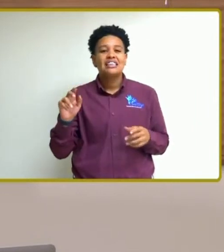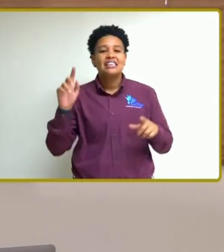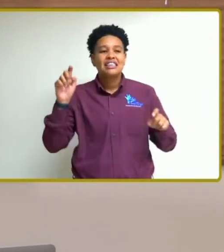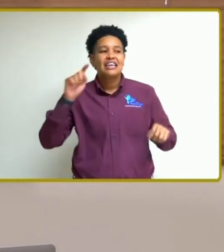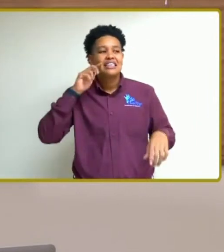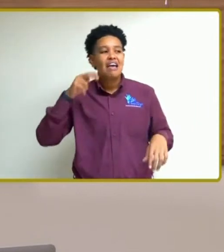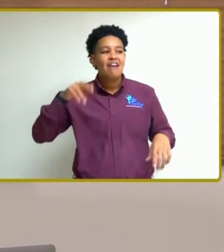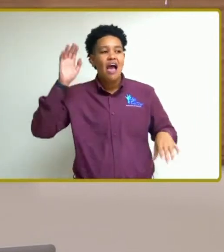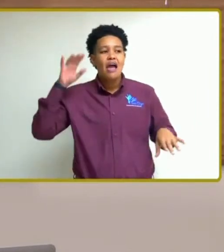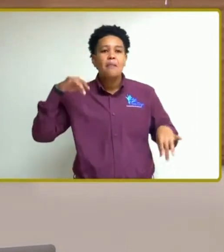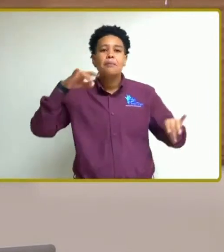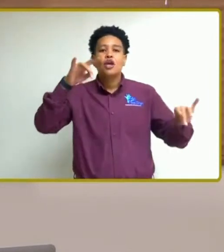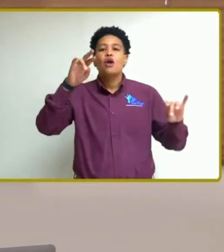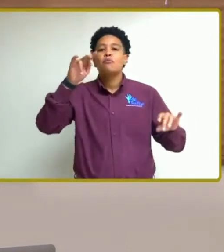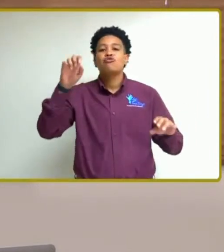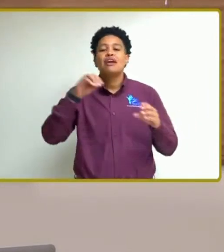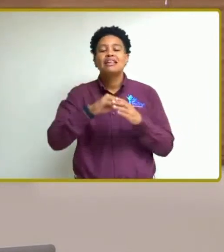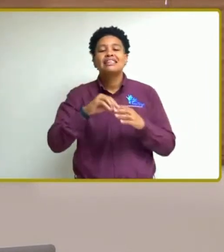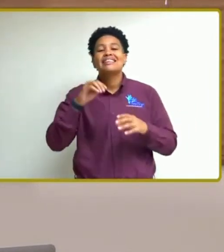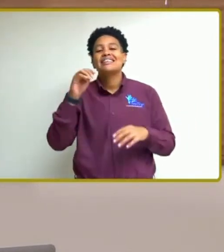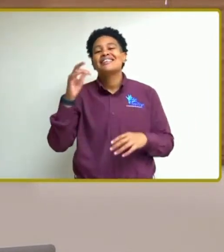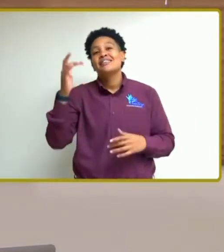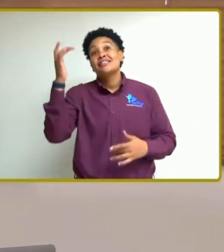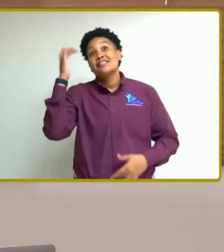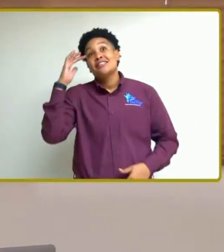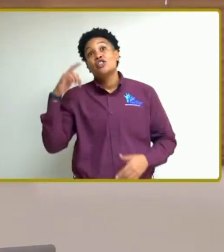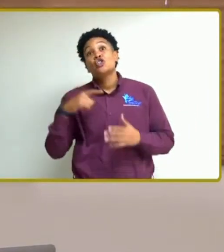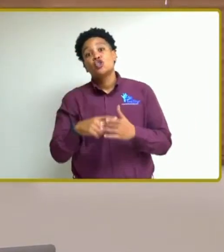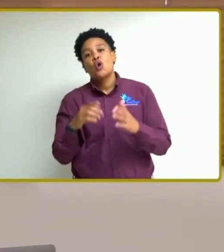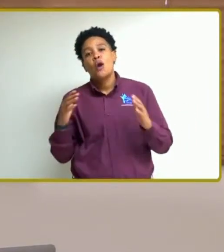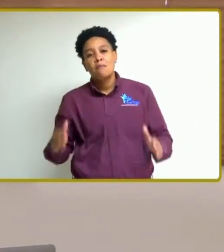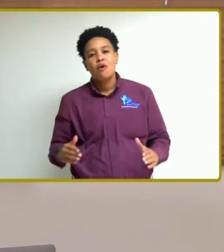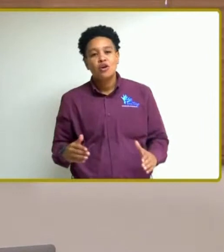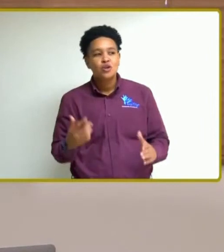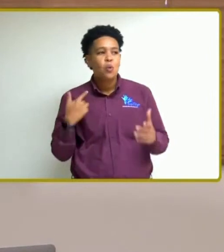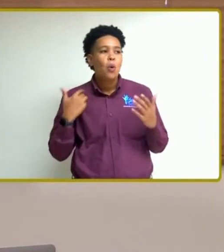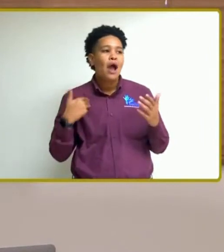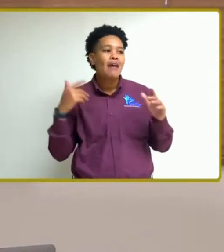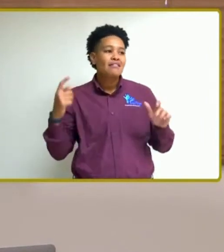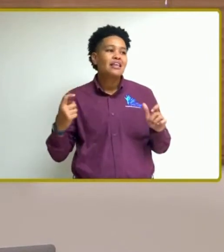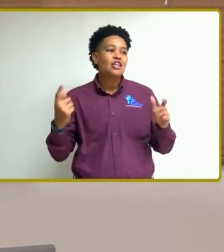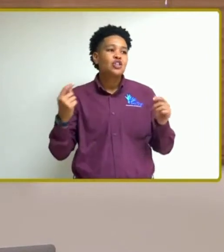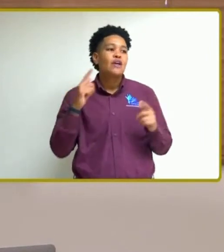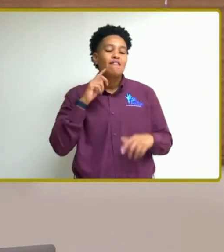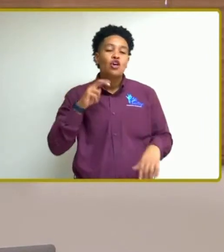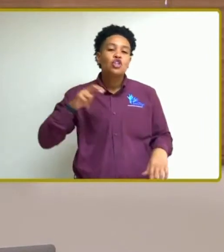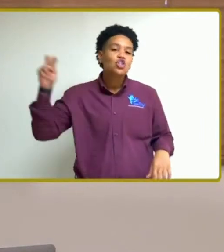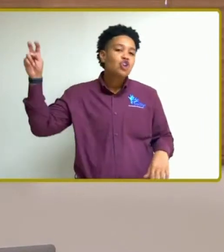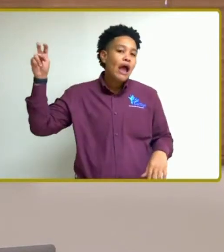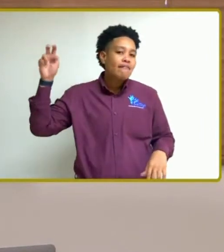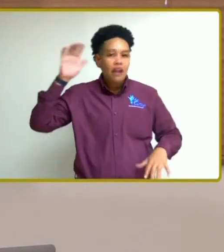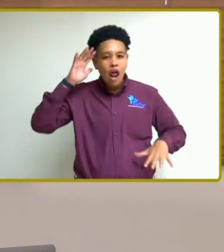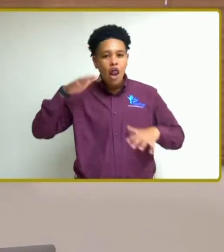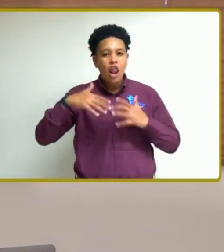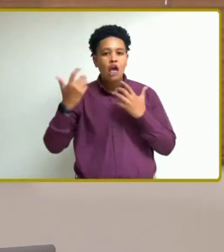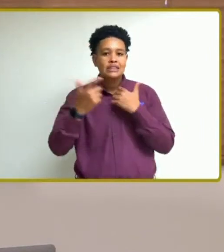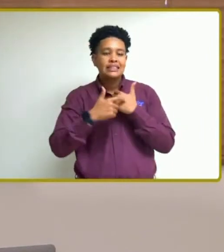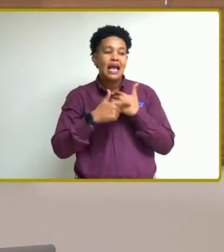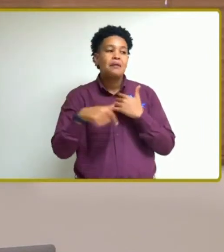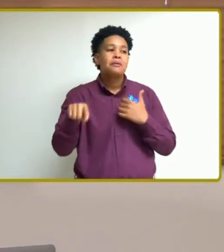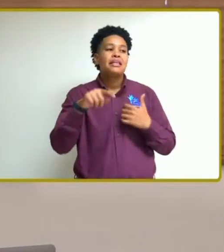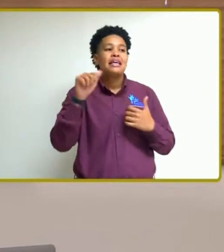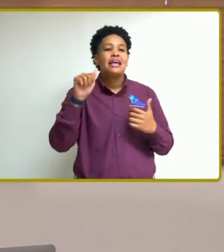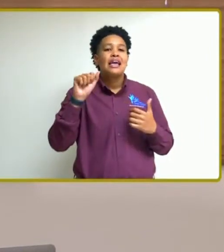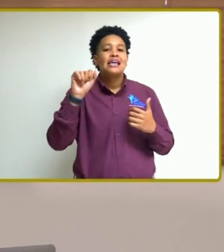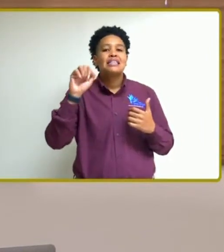in symptomatic persons. What we have are tests being done for traveling in a lot of cases, and these are